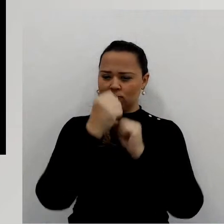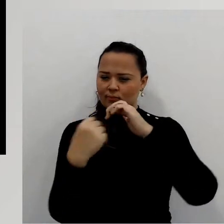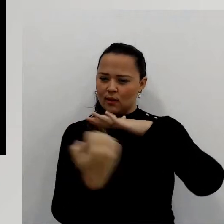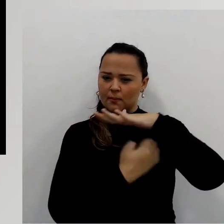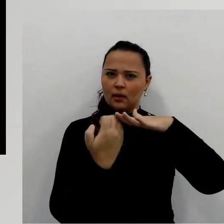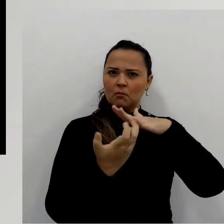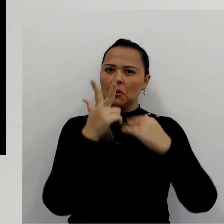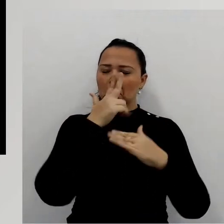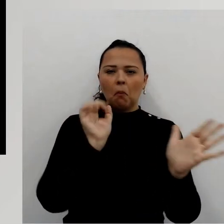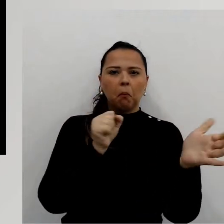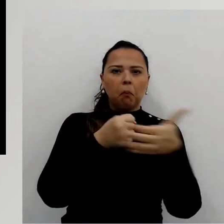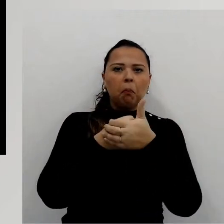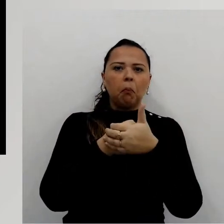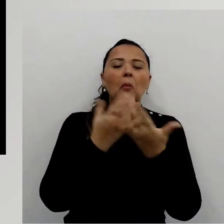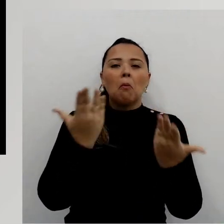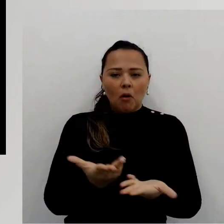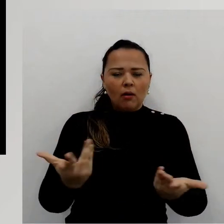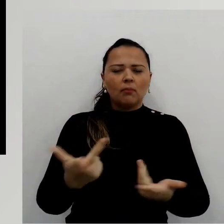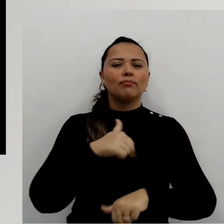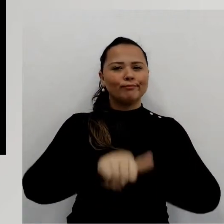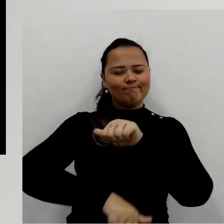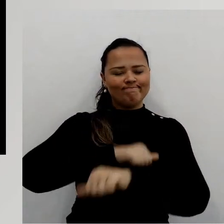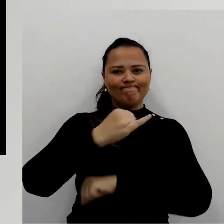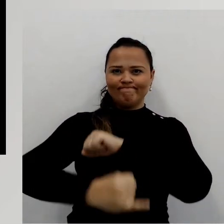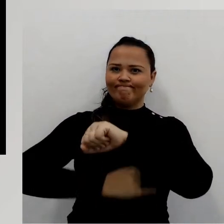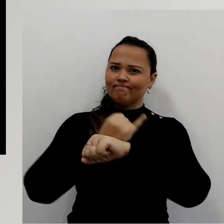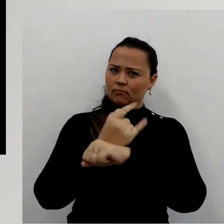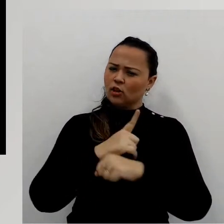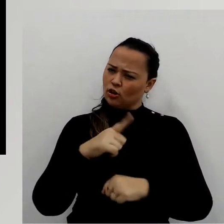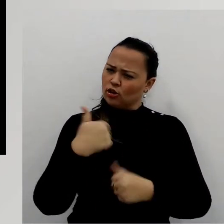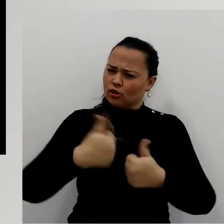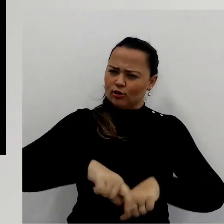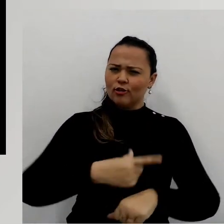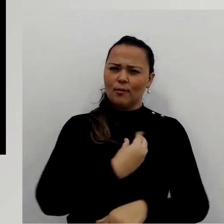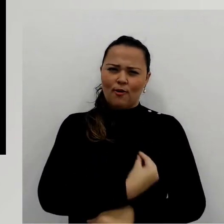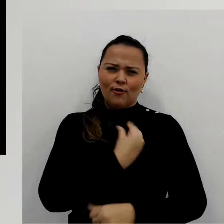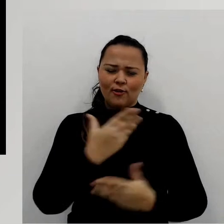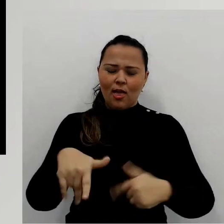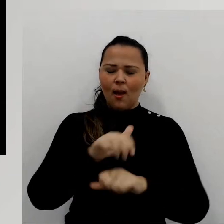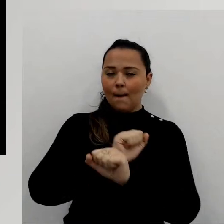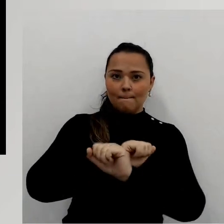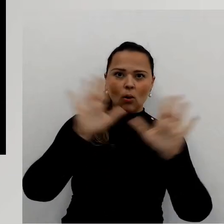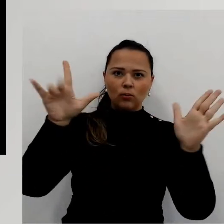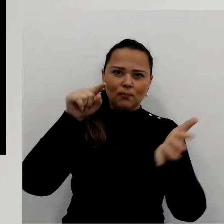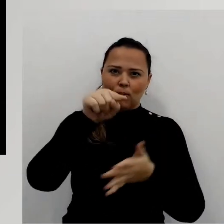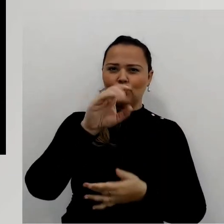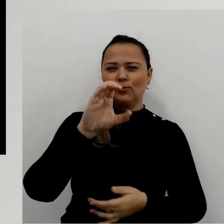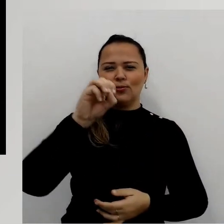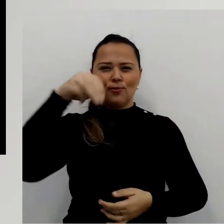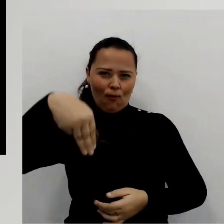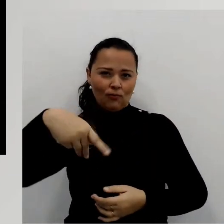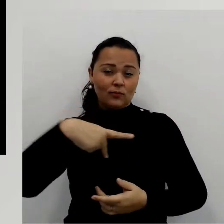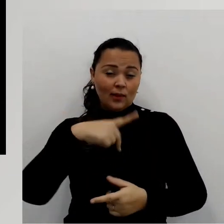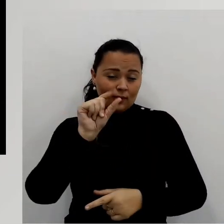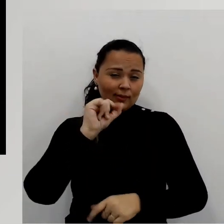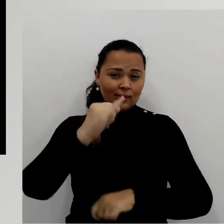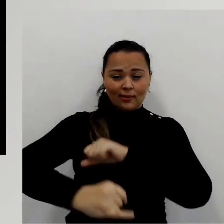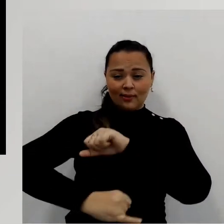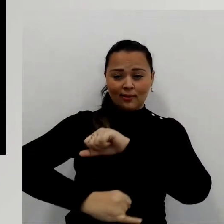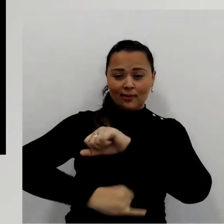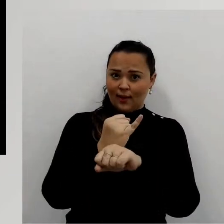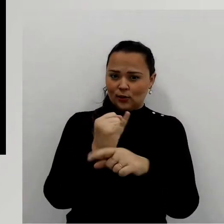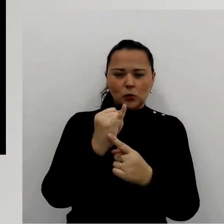we're still in, by the way. We went through the dot-com boom, but now, of course, the internet is dominating everything we do. And with the